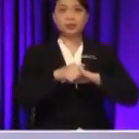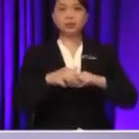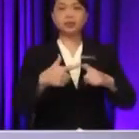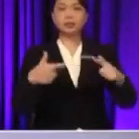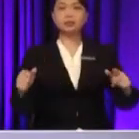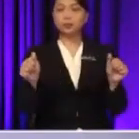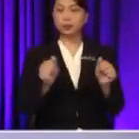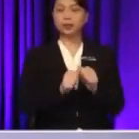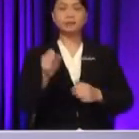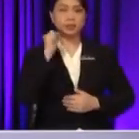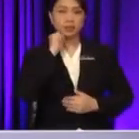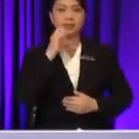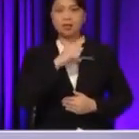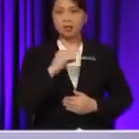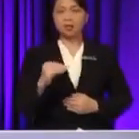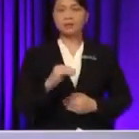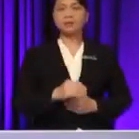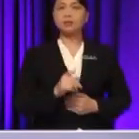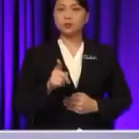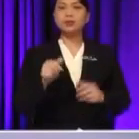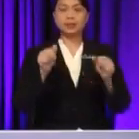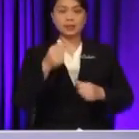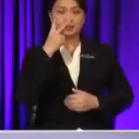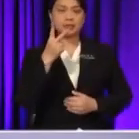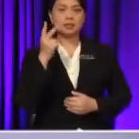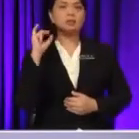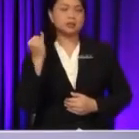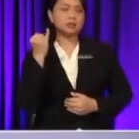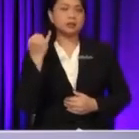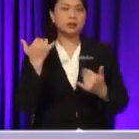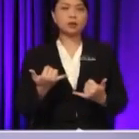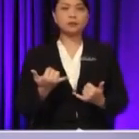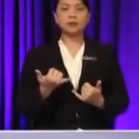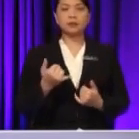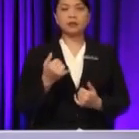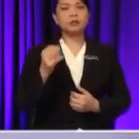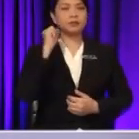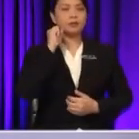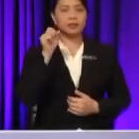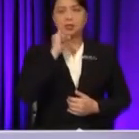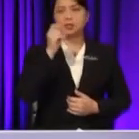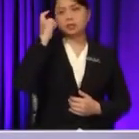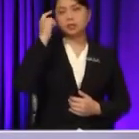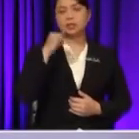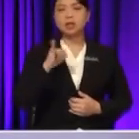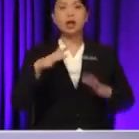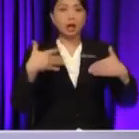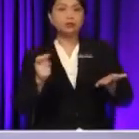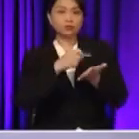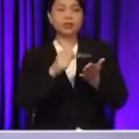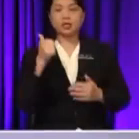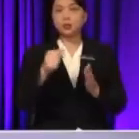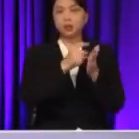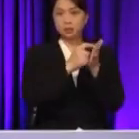me Shafiqah Farahin. And as you can see just now, I was thinking about how to write a good article. Well, that title